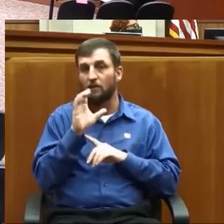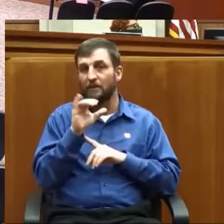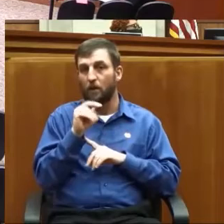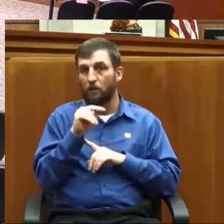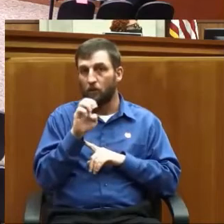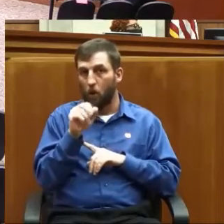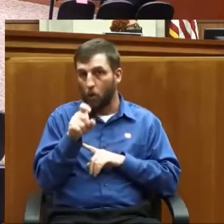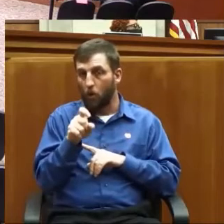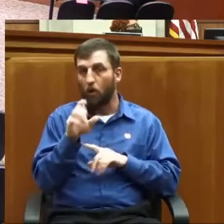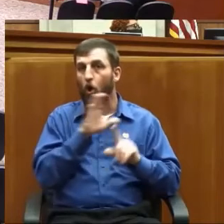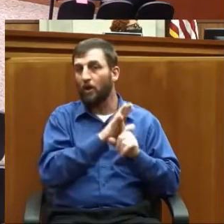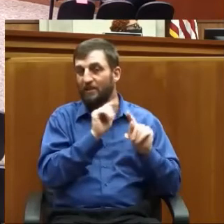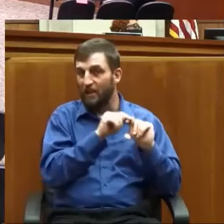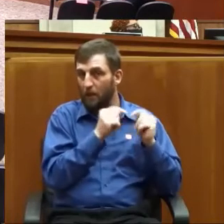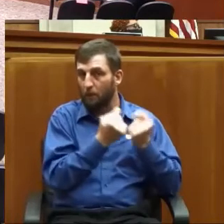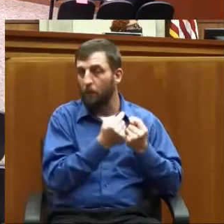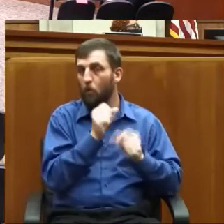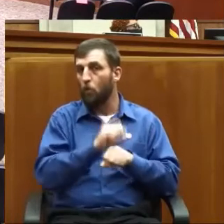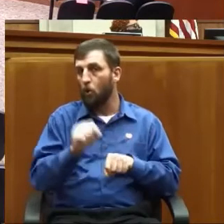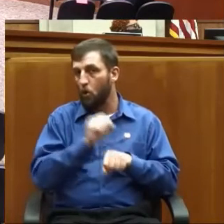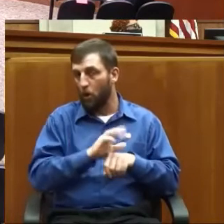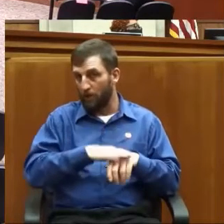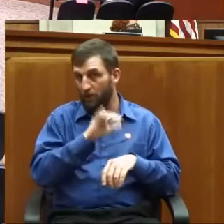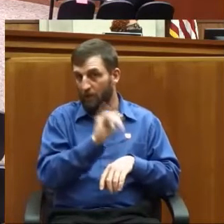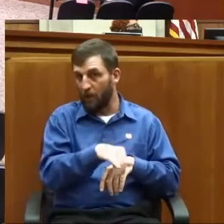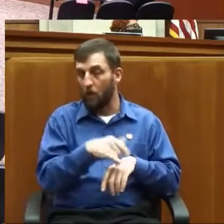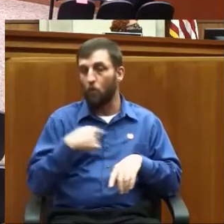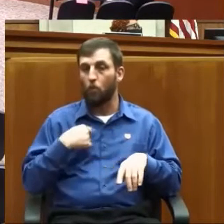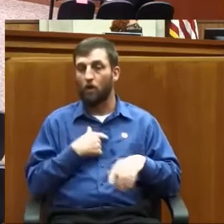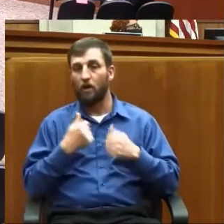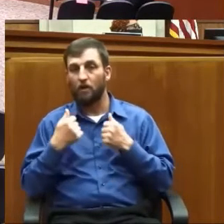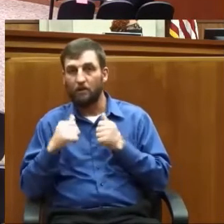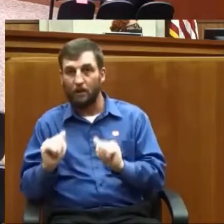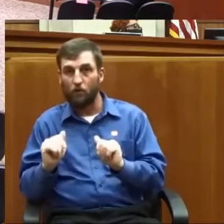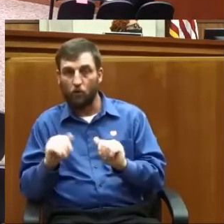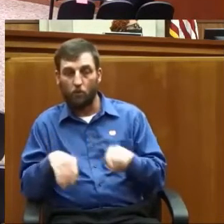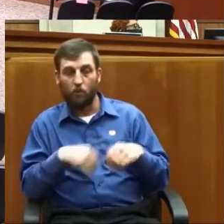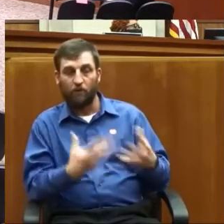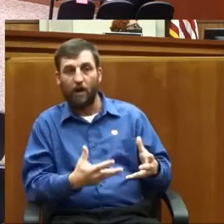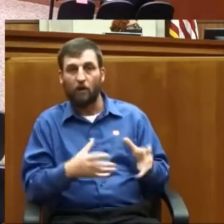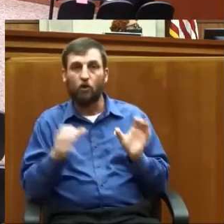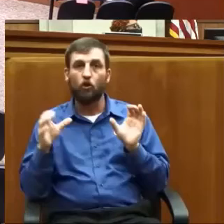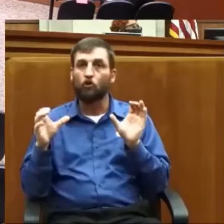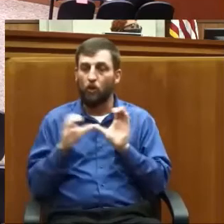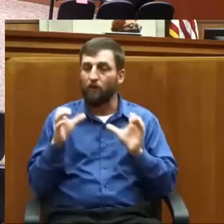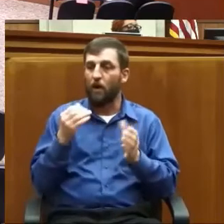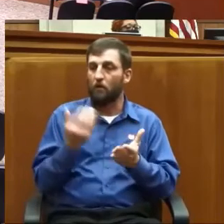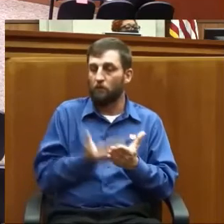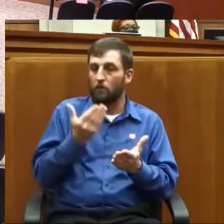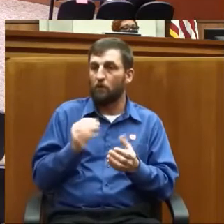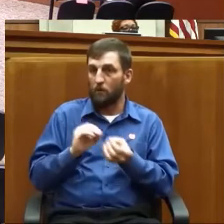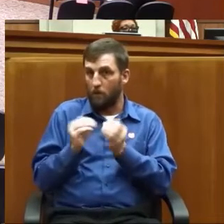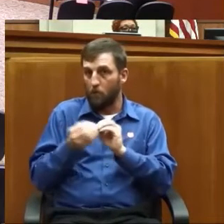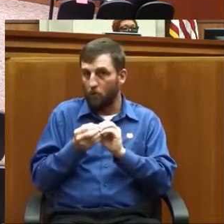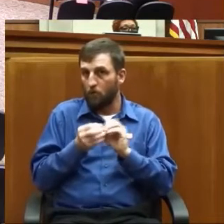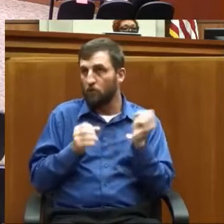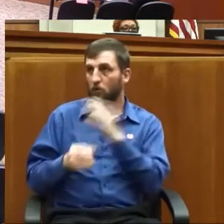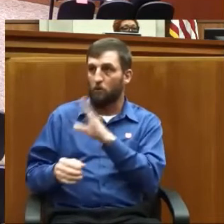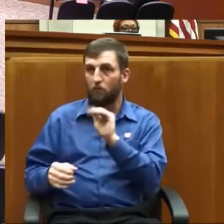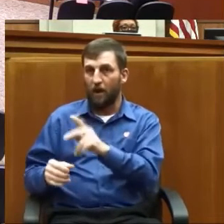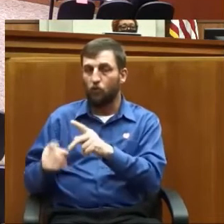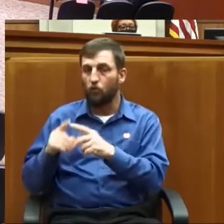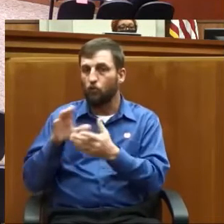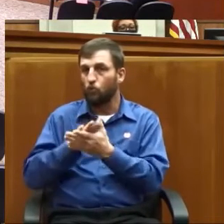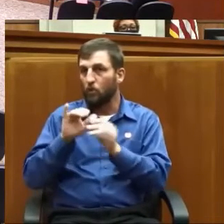are working through that, and we intend to be able to provide essentially certified numbers back to school systems after the turn of the